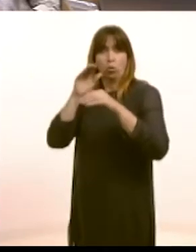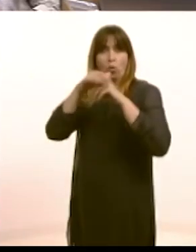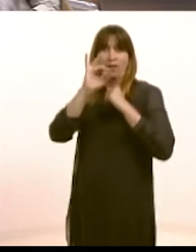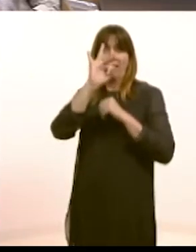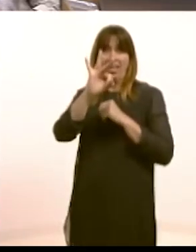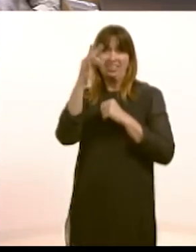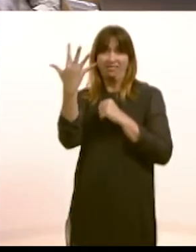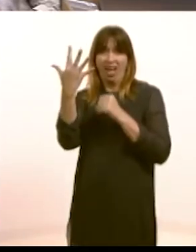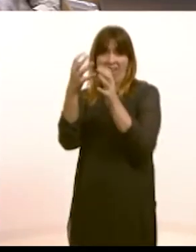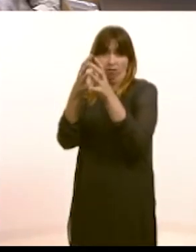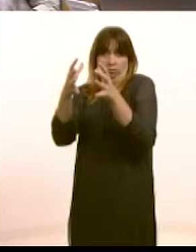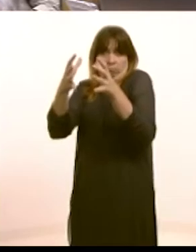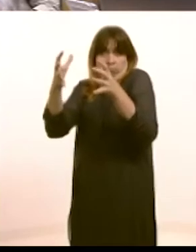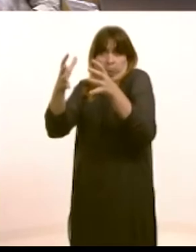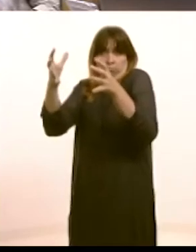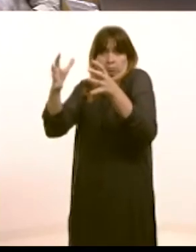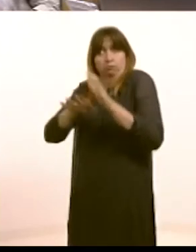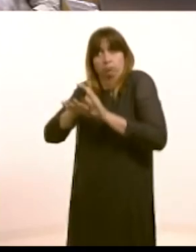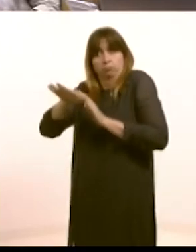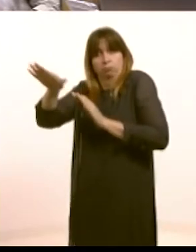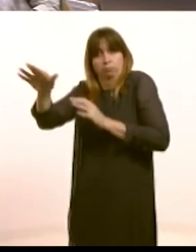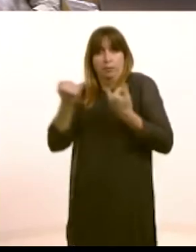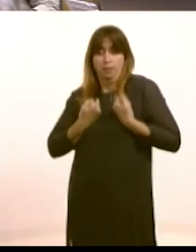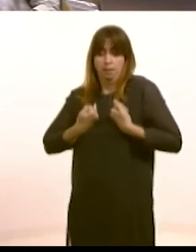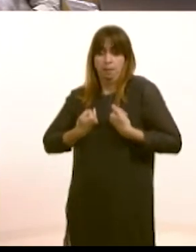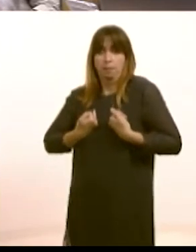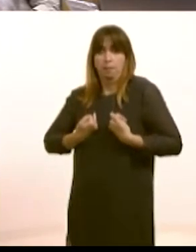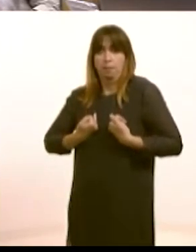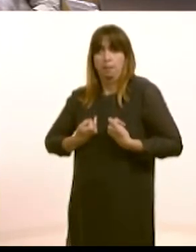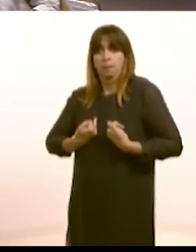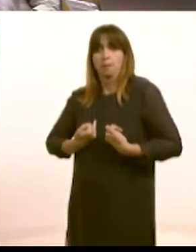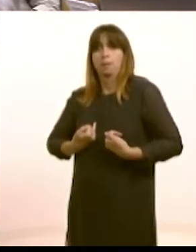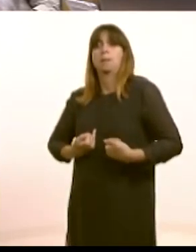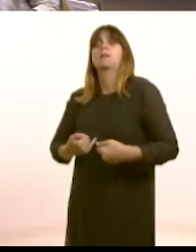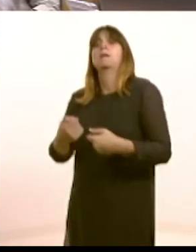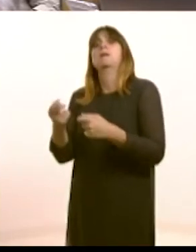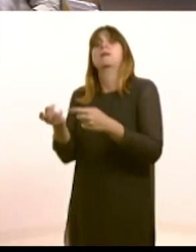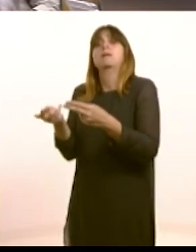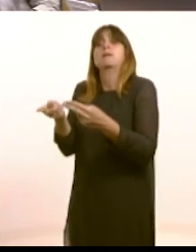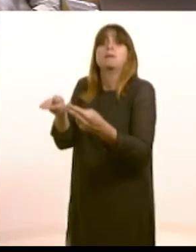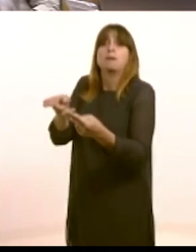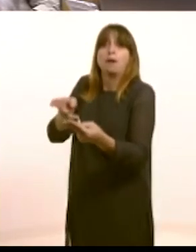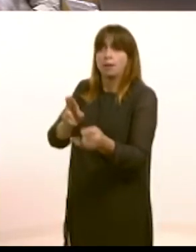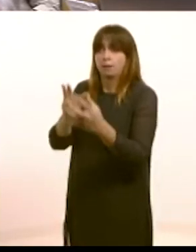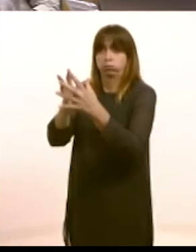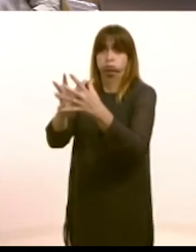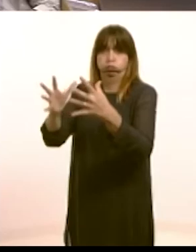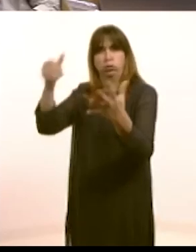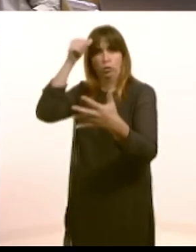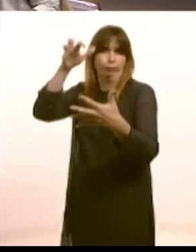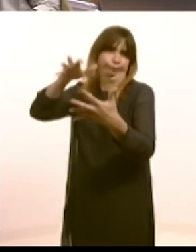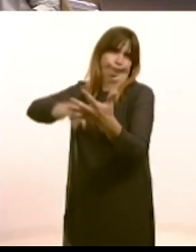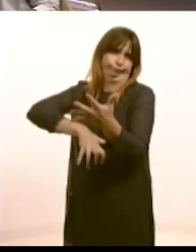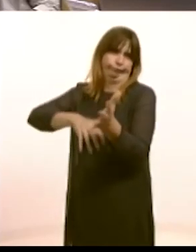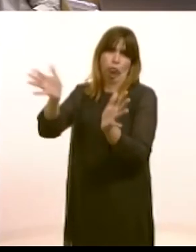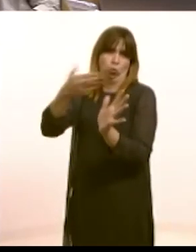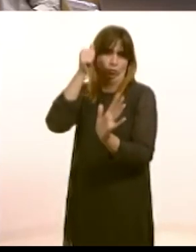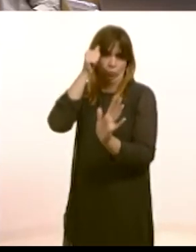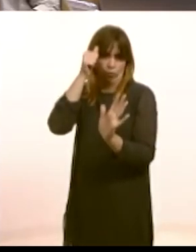we speak. The increase in chronic conditions and comorbidity resulting in complex health needs is documented and is there for all to